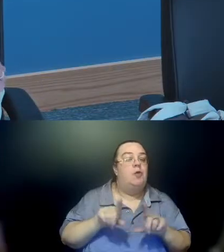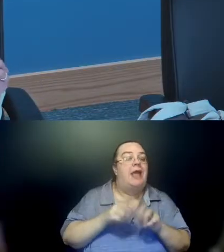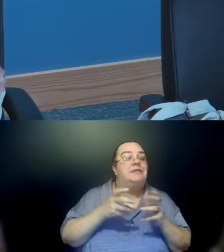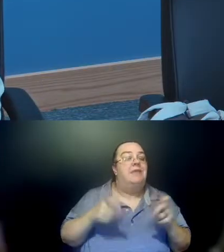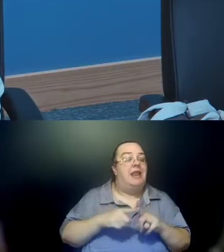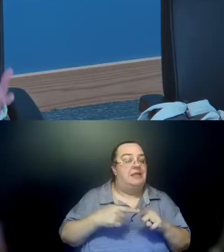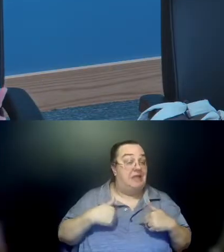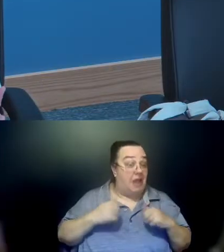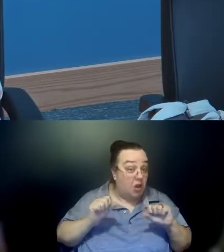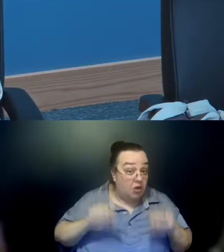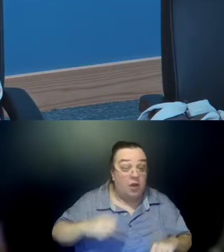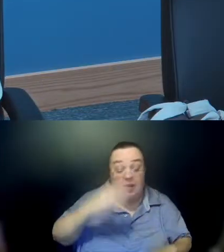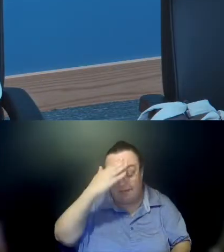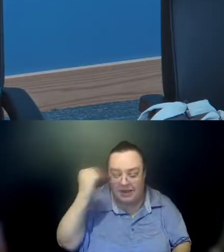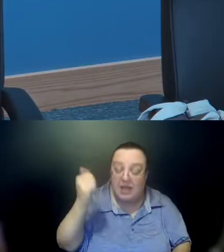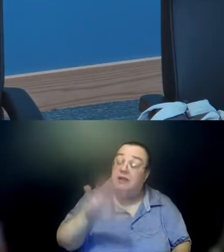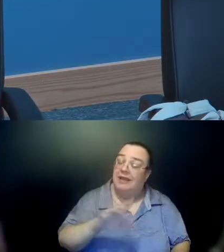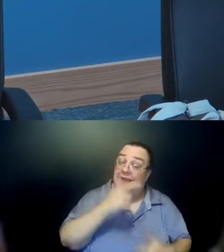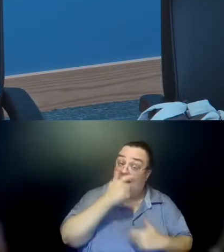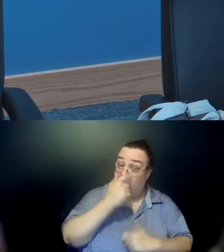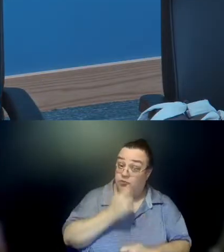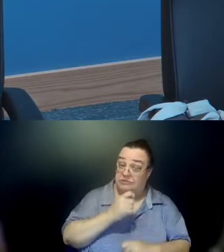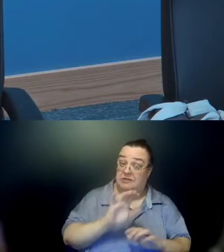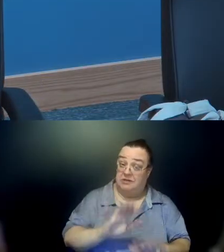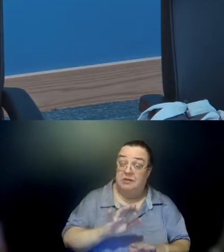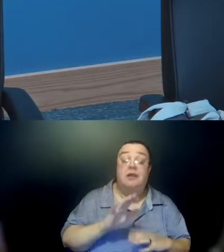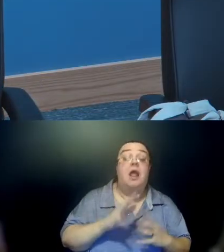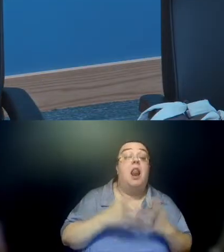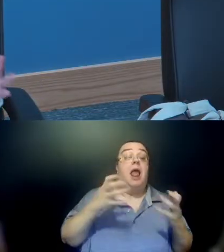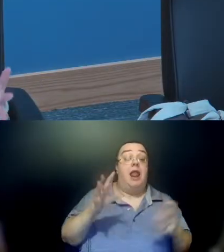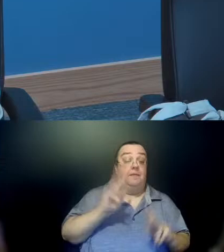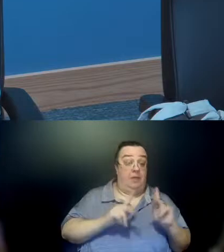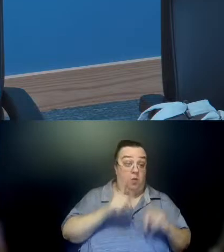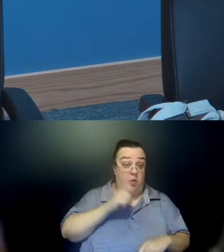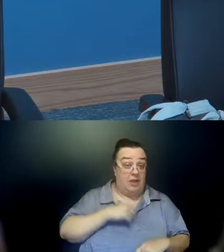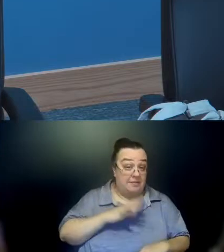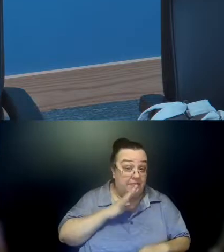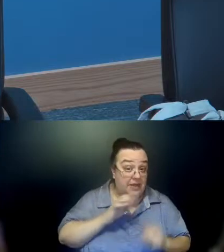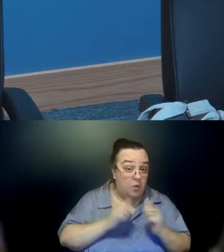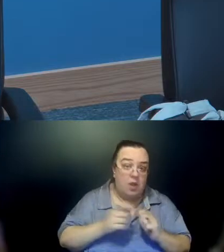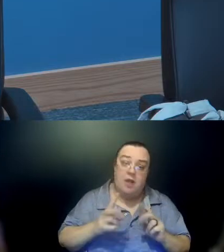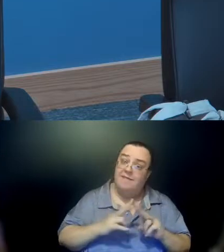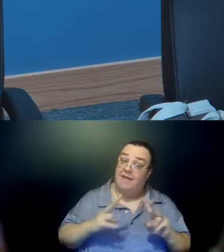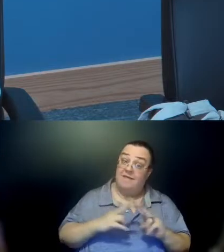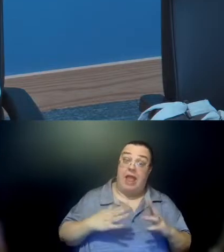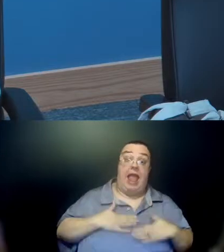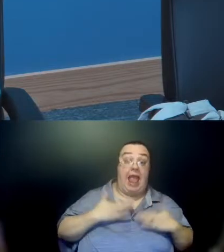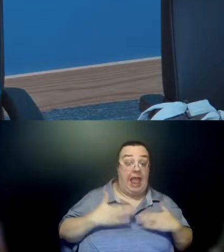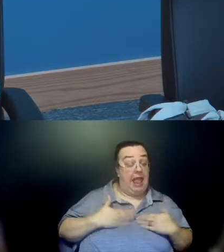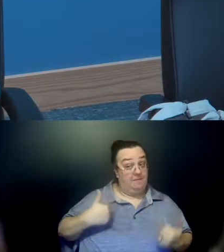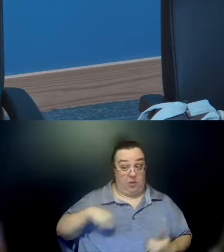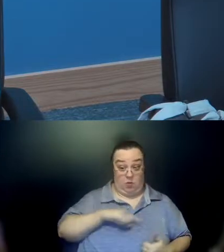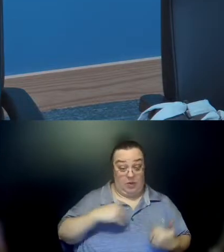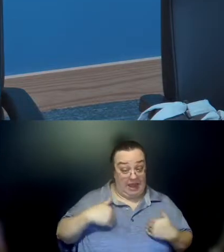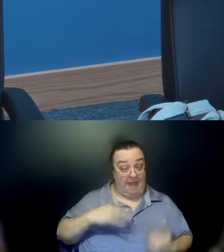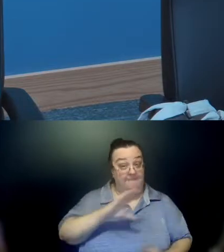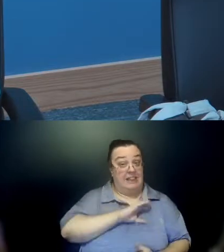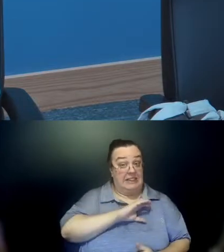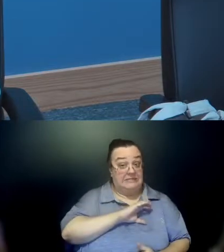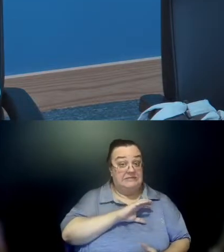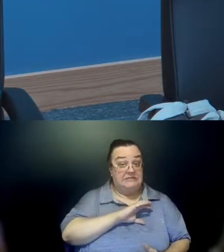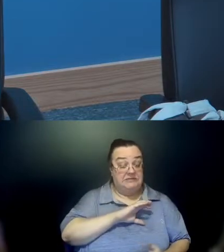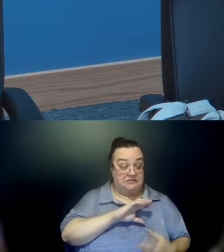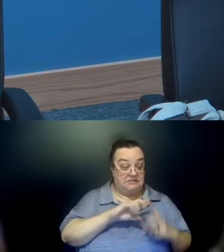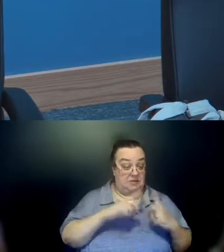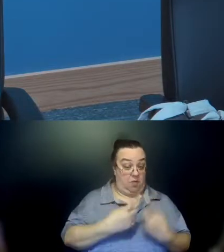Because interestingly enough, a lot of people I speak to are very, very happy that we have 24-hour policing. But you'd be surprised.